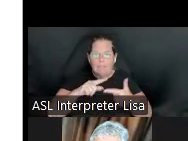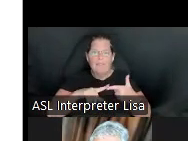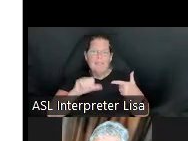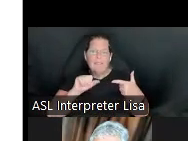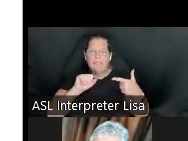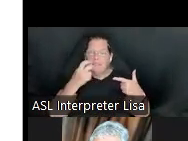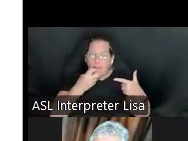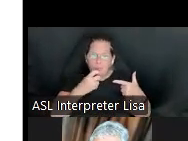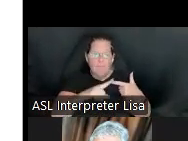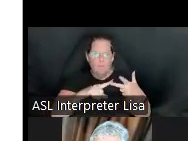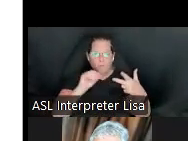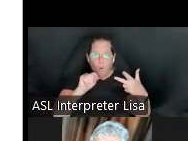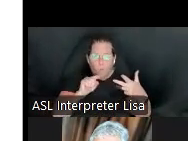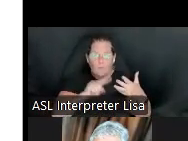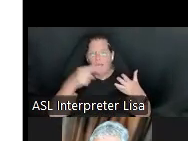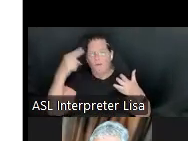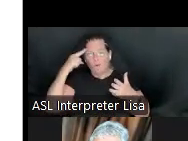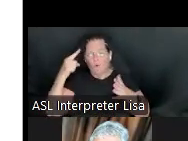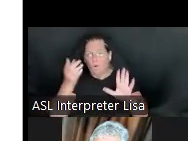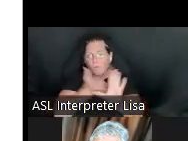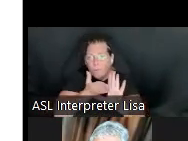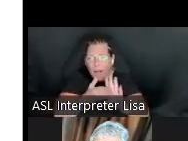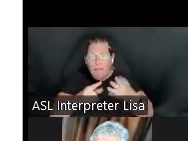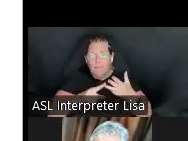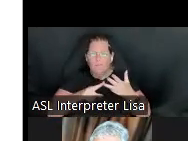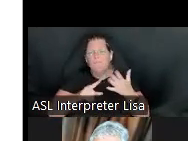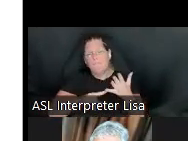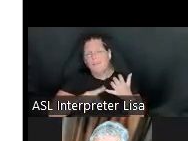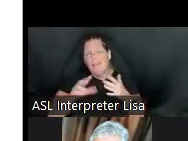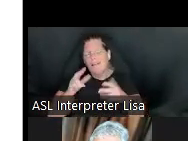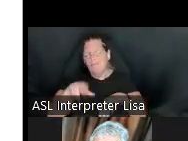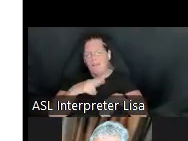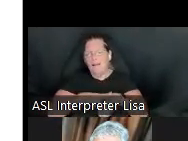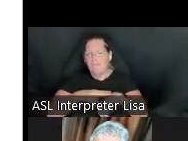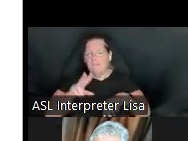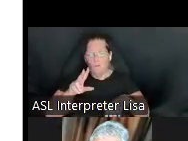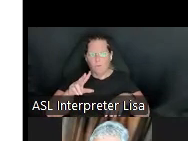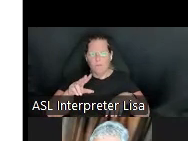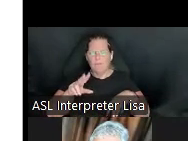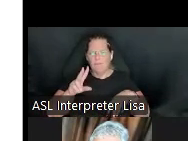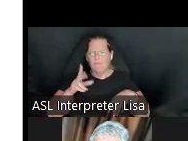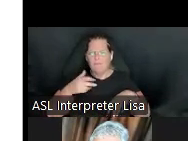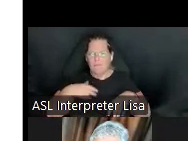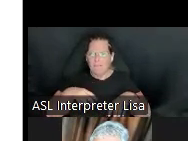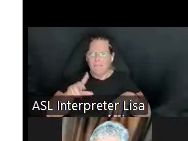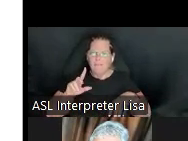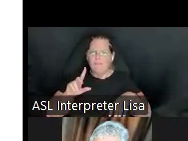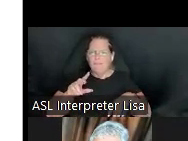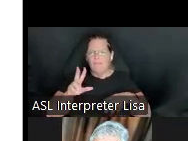OT, speech, neuropsychology, and of course, vocational rehabilitation services. So,